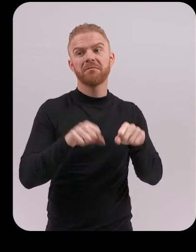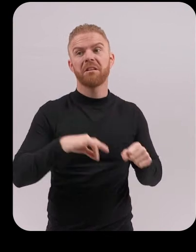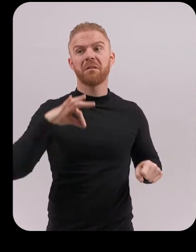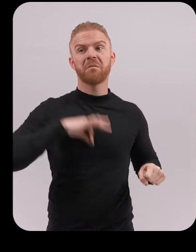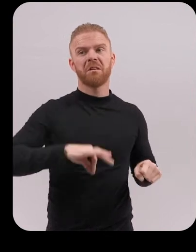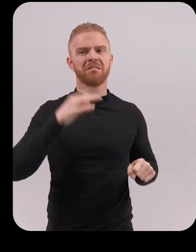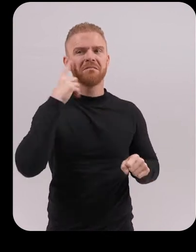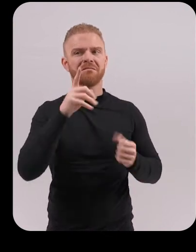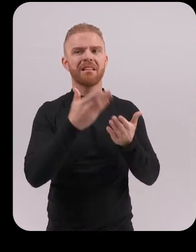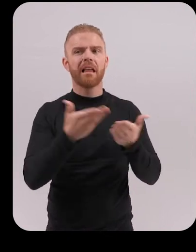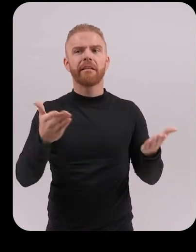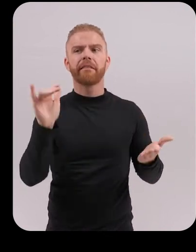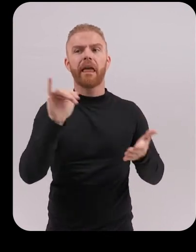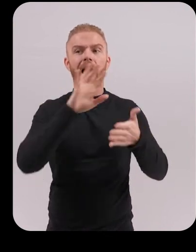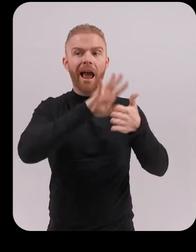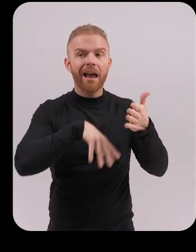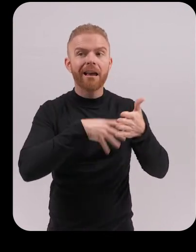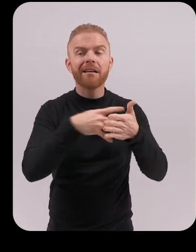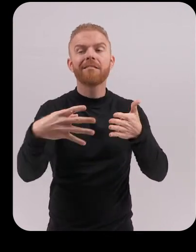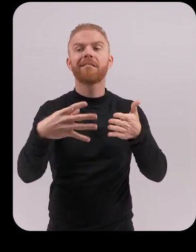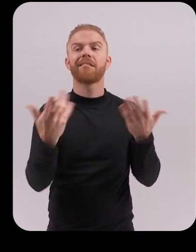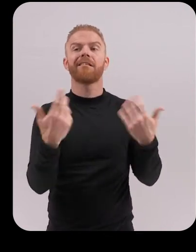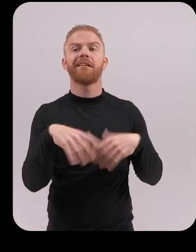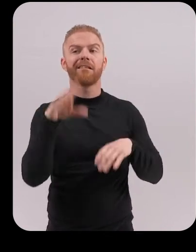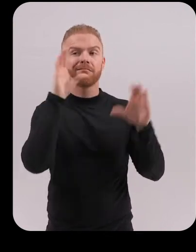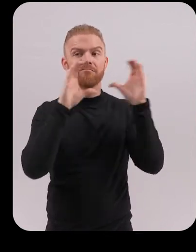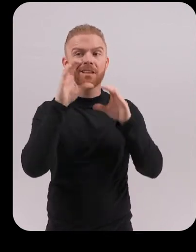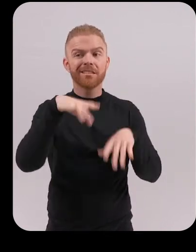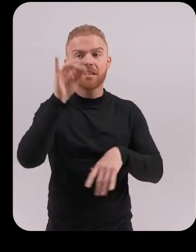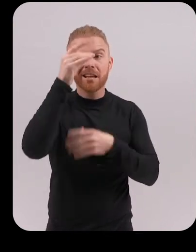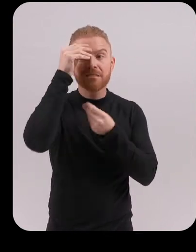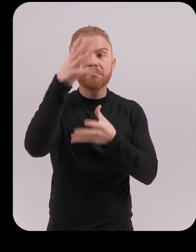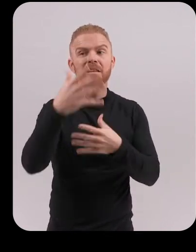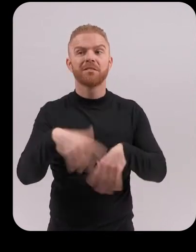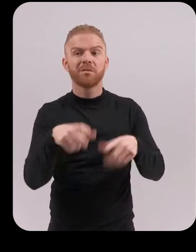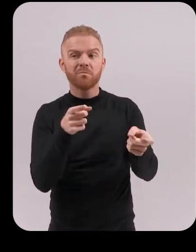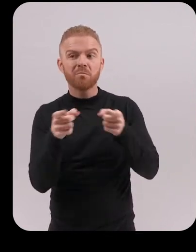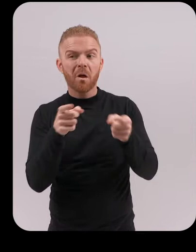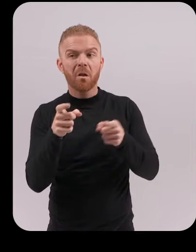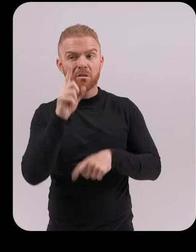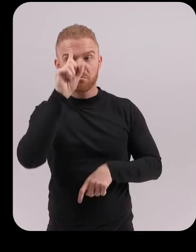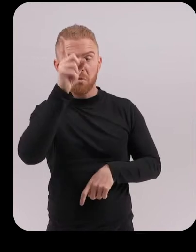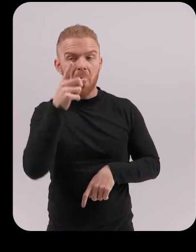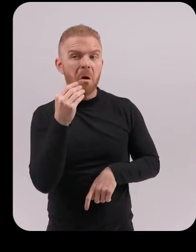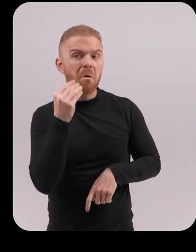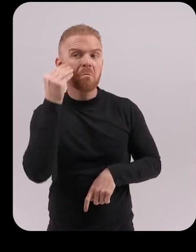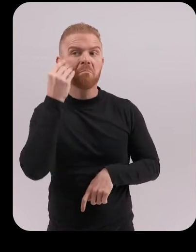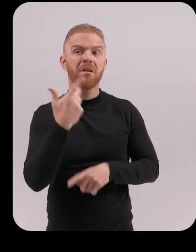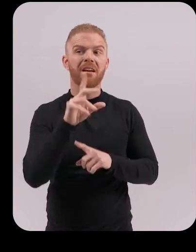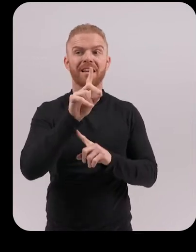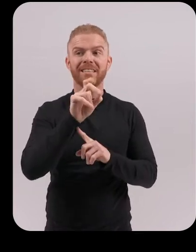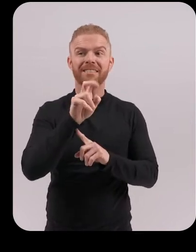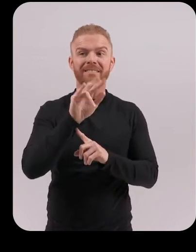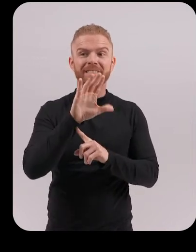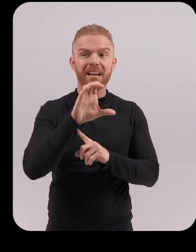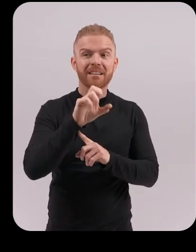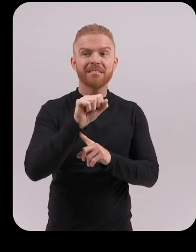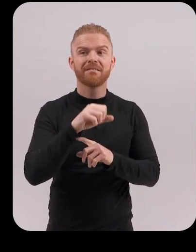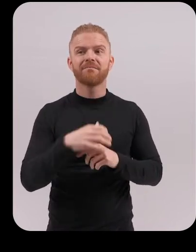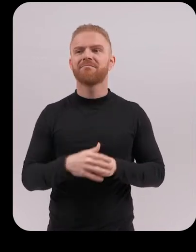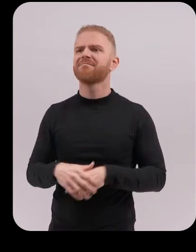things like scheduling, finding information, or even controlling smart home devices. Oh, that would be super cool.